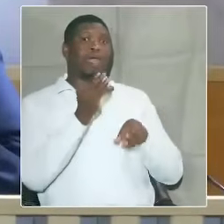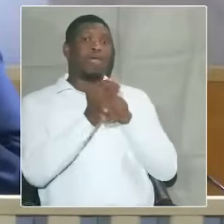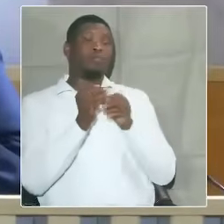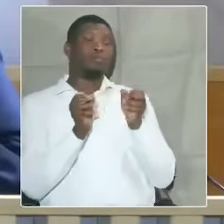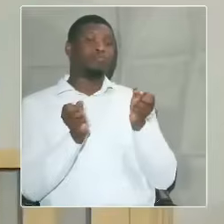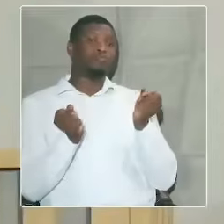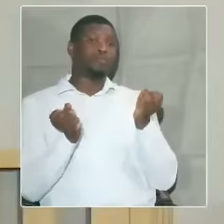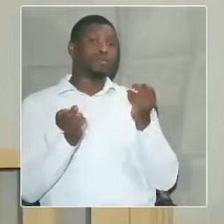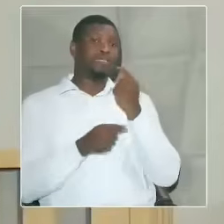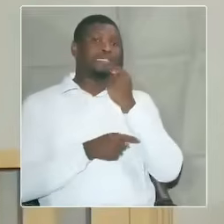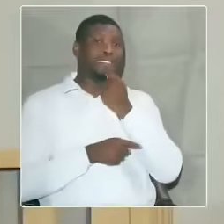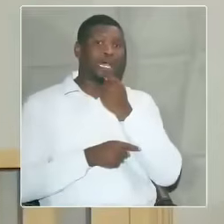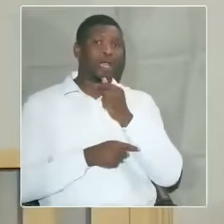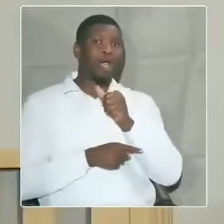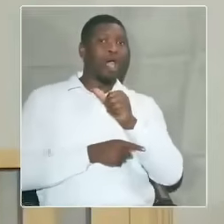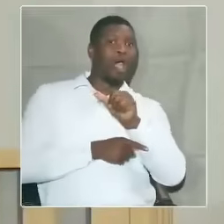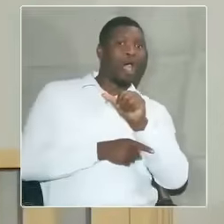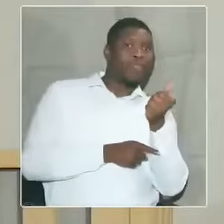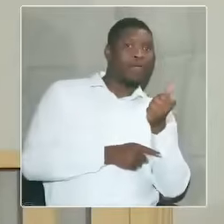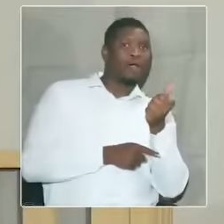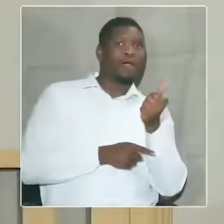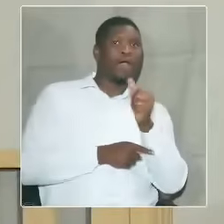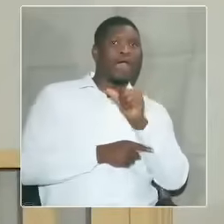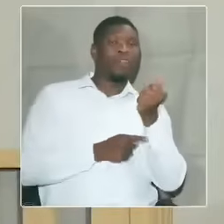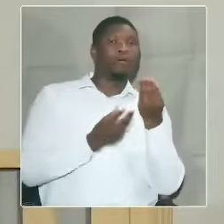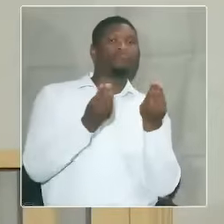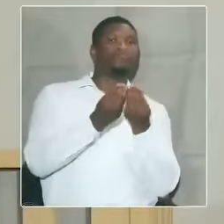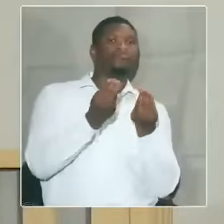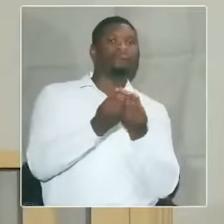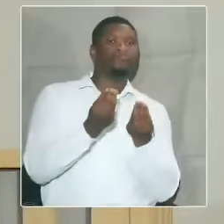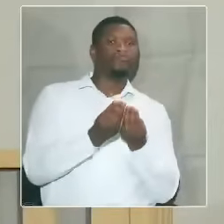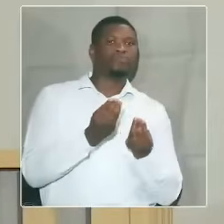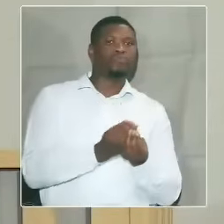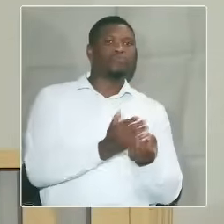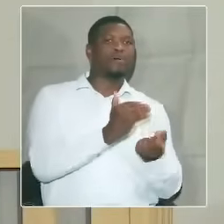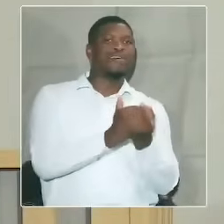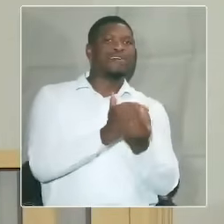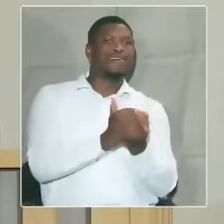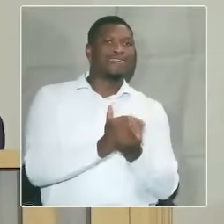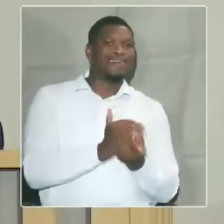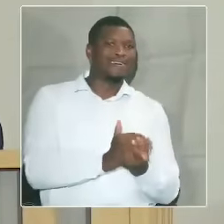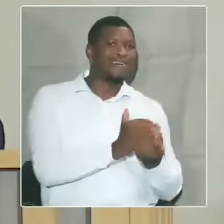case. And further mentioned other